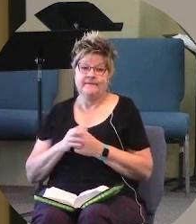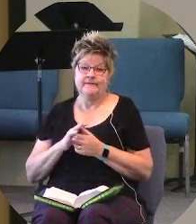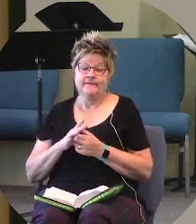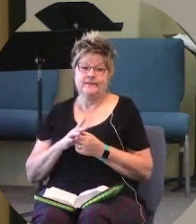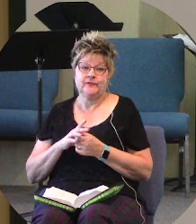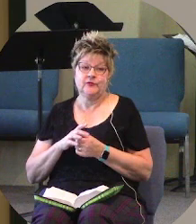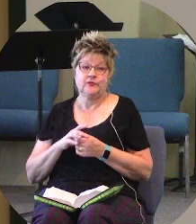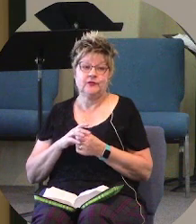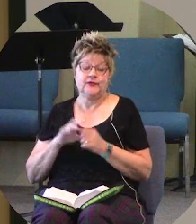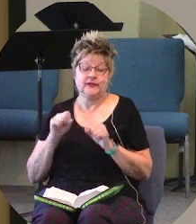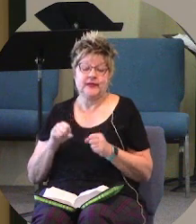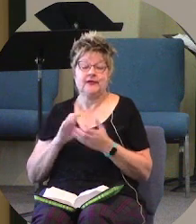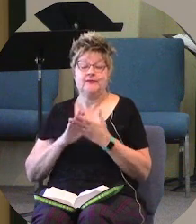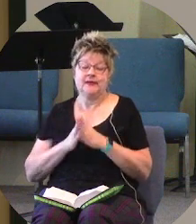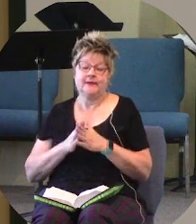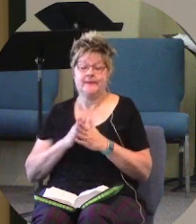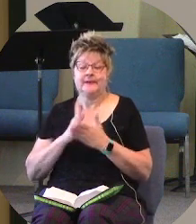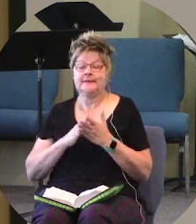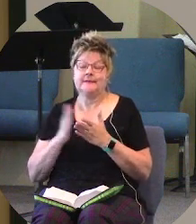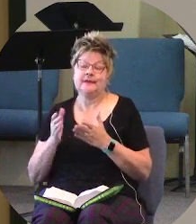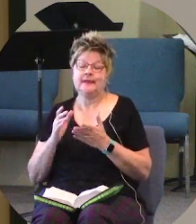so they could be something else at Lake Powell.